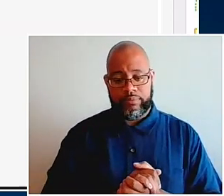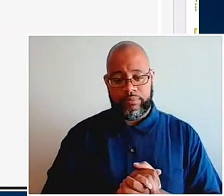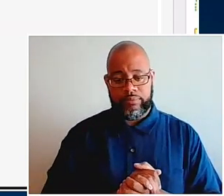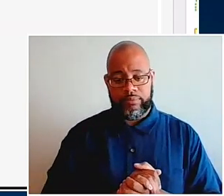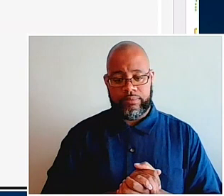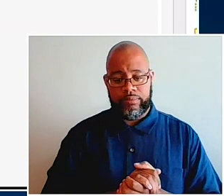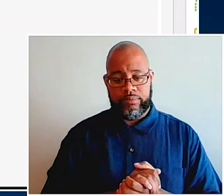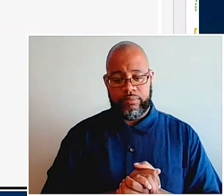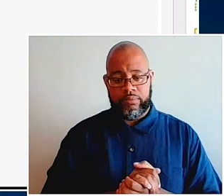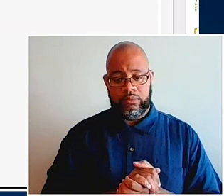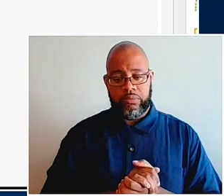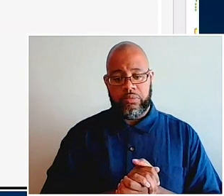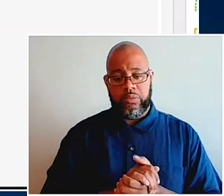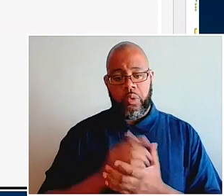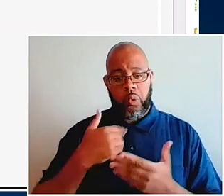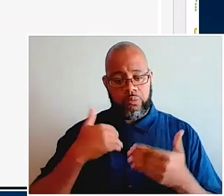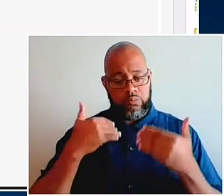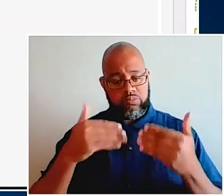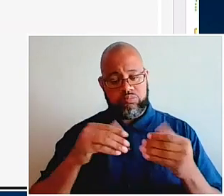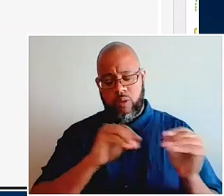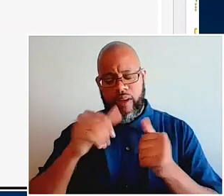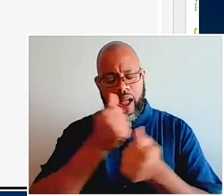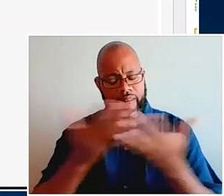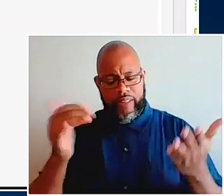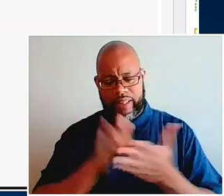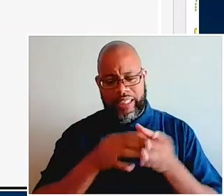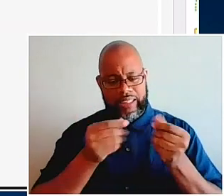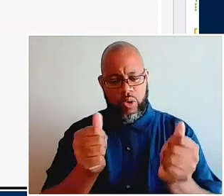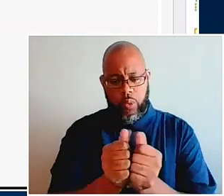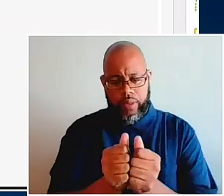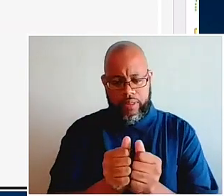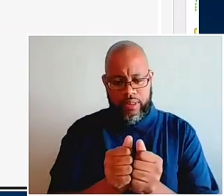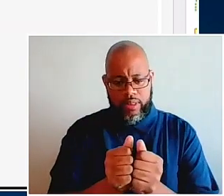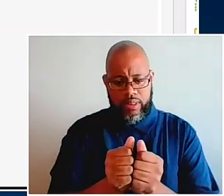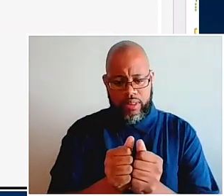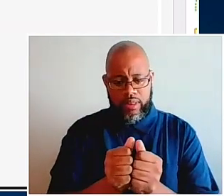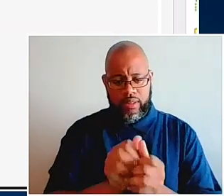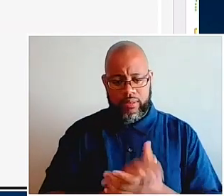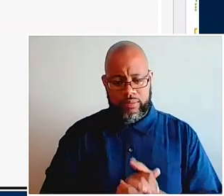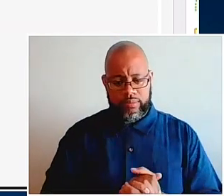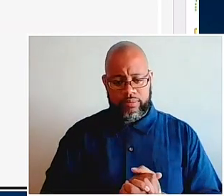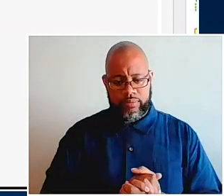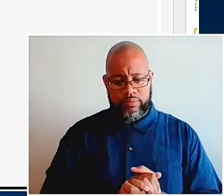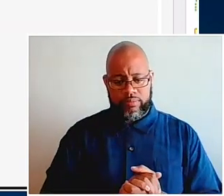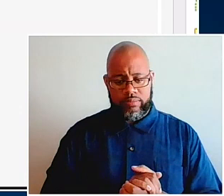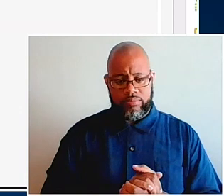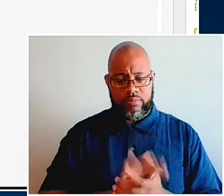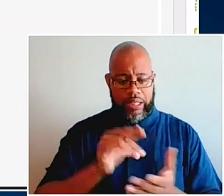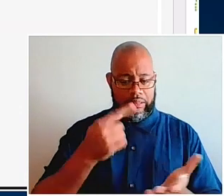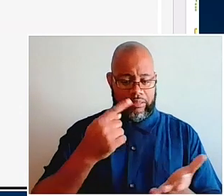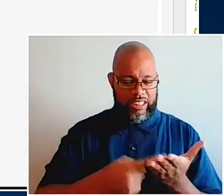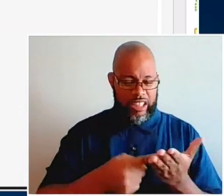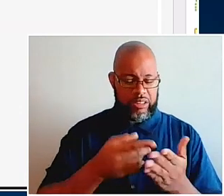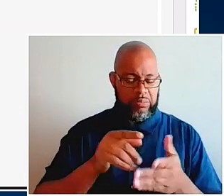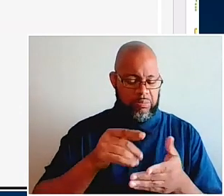we moved everything that had to do with, I'll go back to the discussion of this briefly.